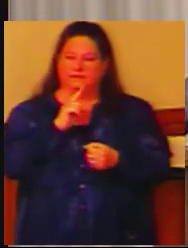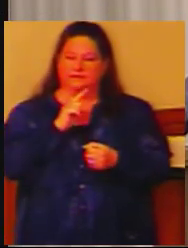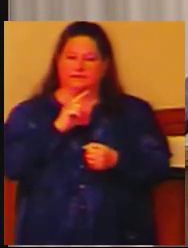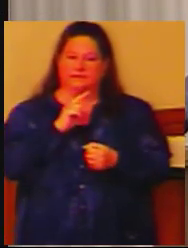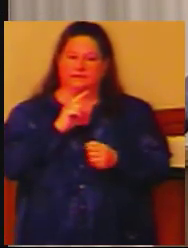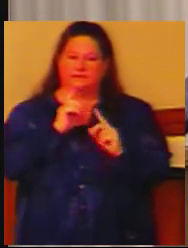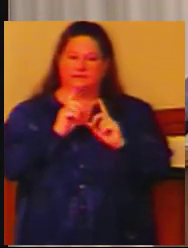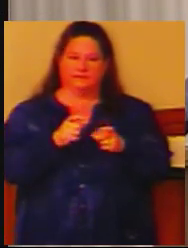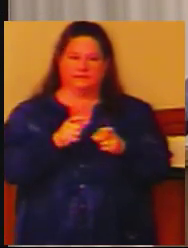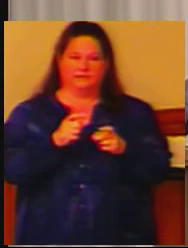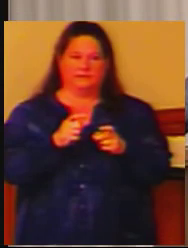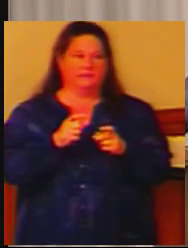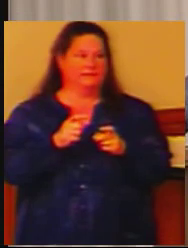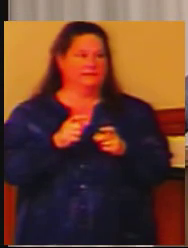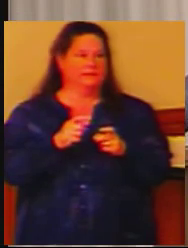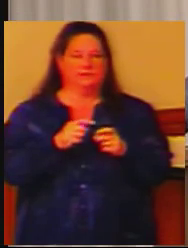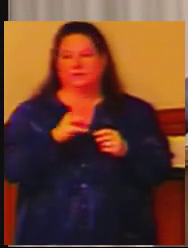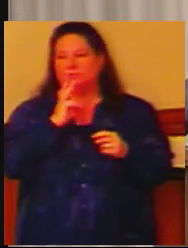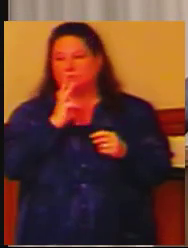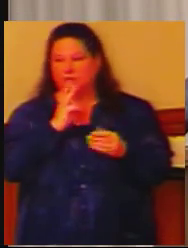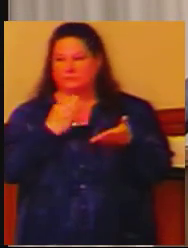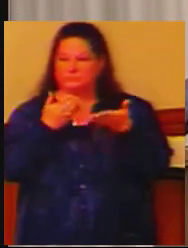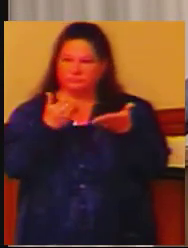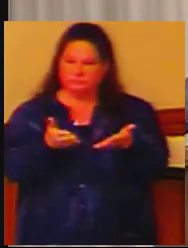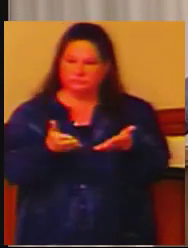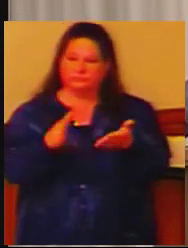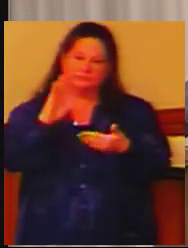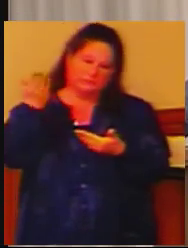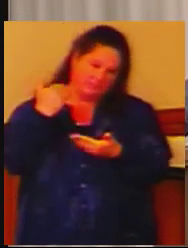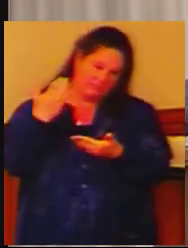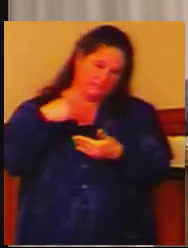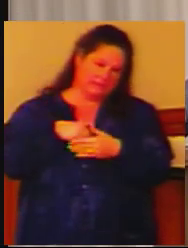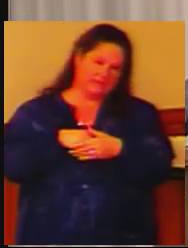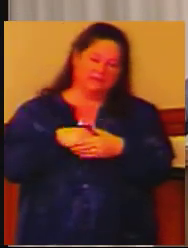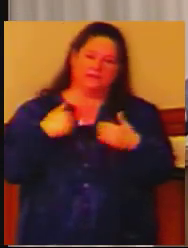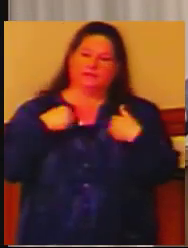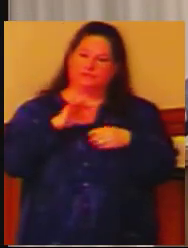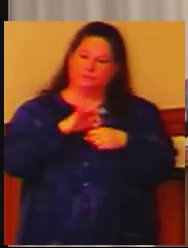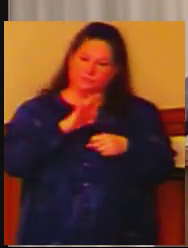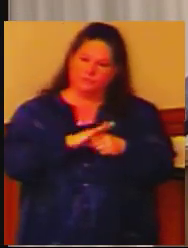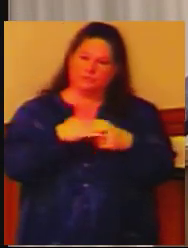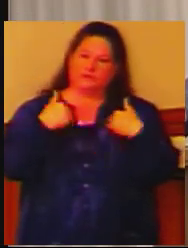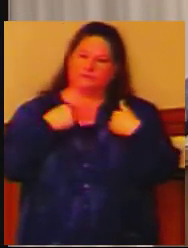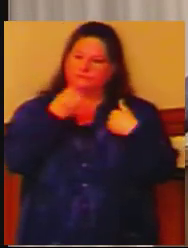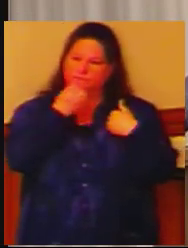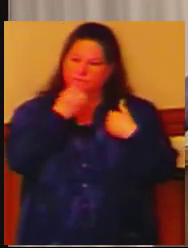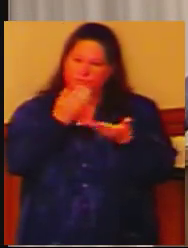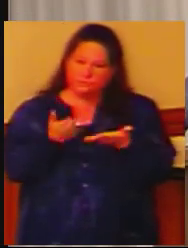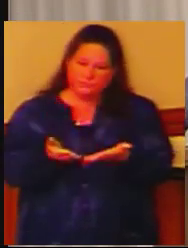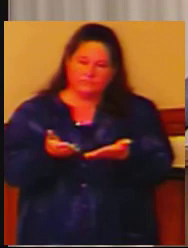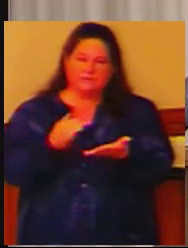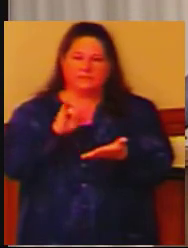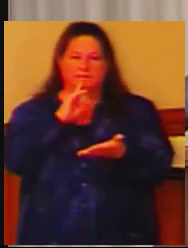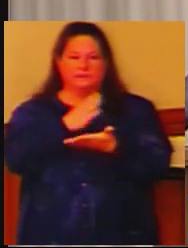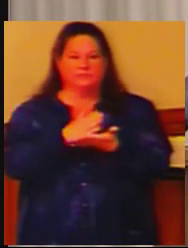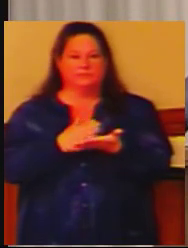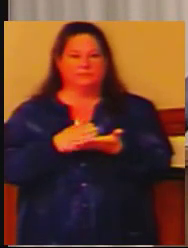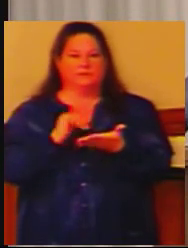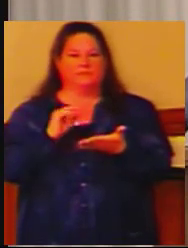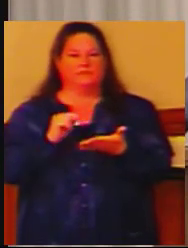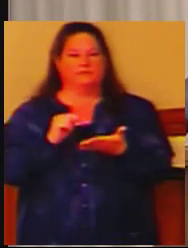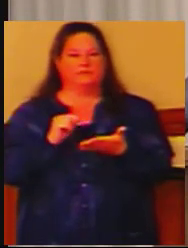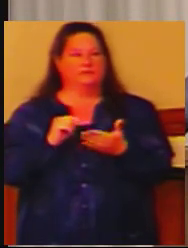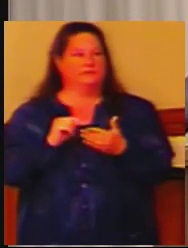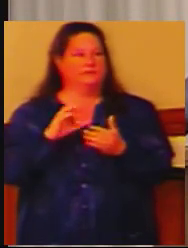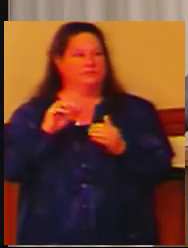rendered charity. So that little charity of water, you know, come on in, have a soda, have some food, is part of it. Charity is